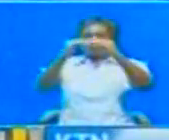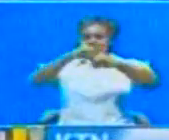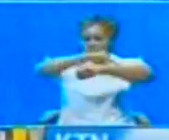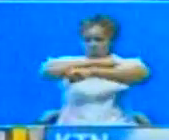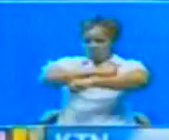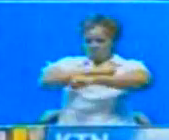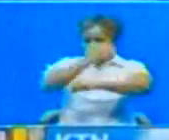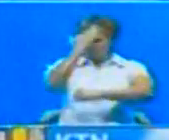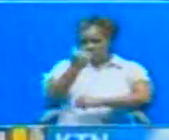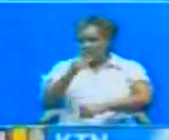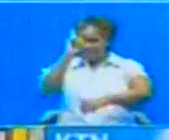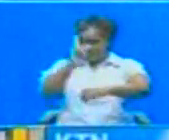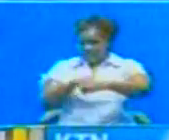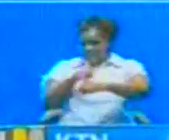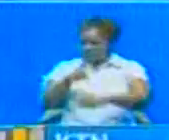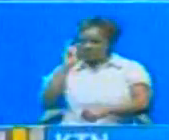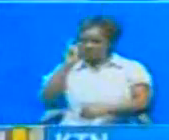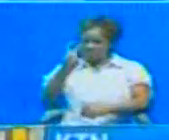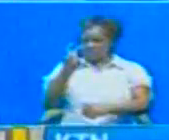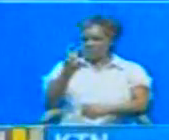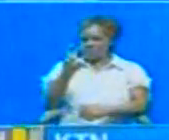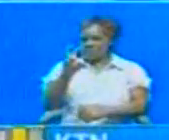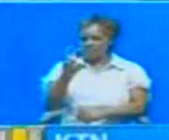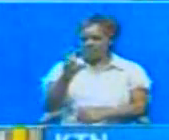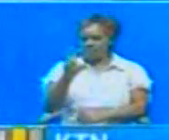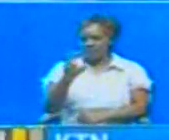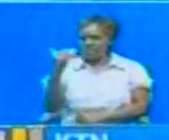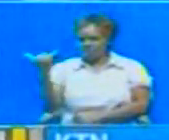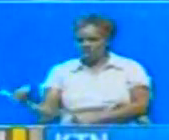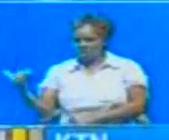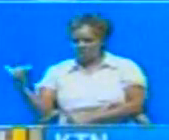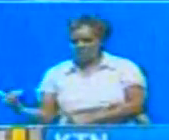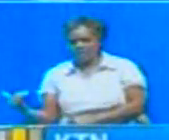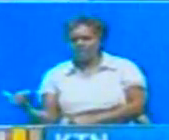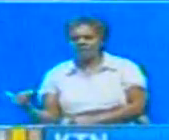because when you look at this, the pupils